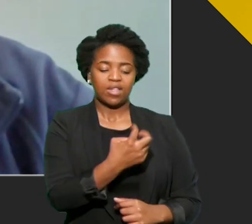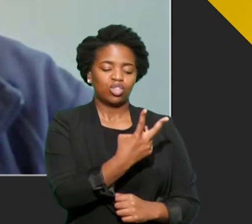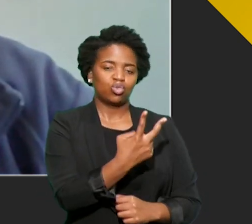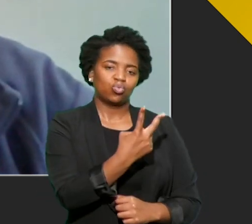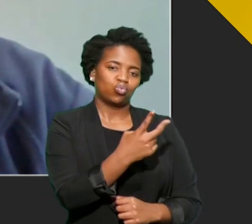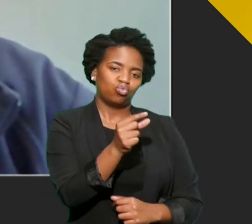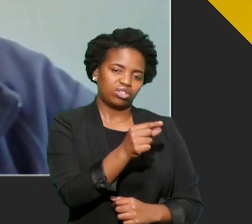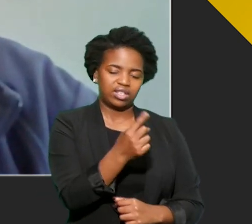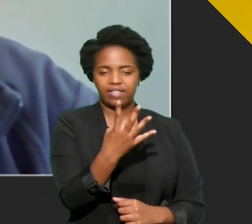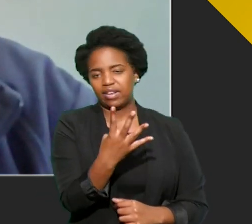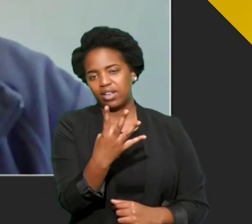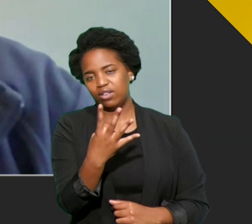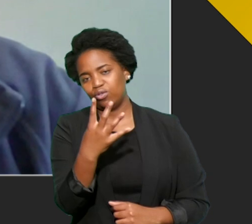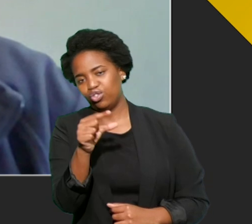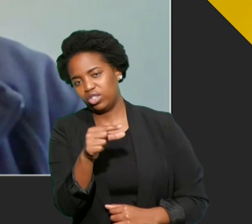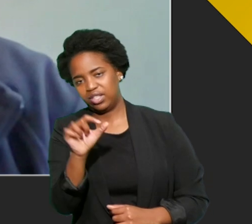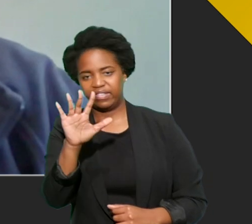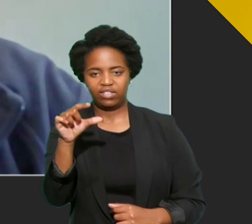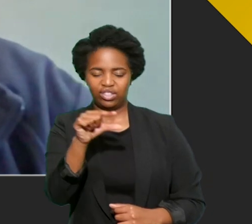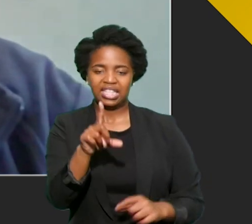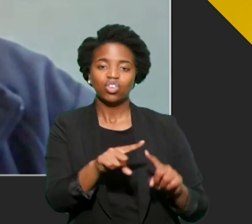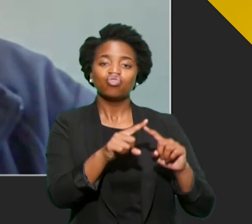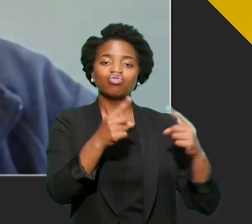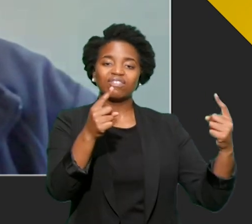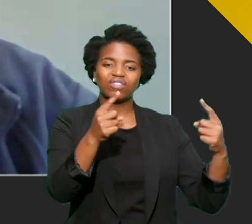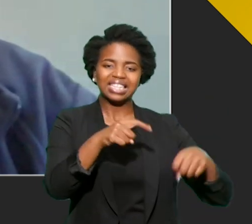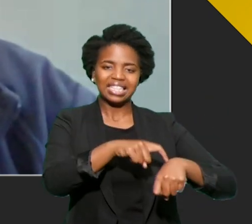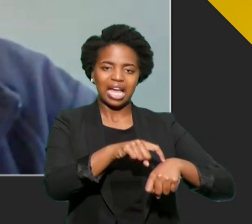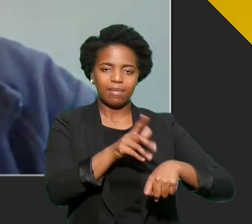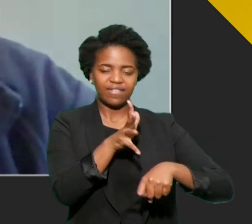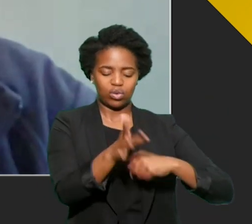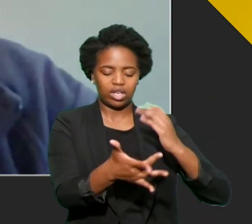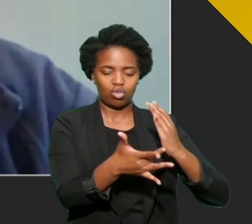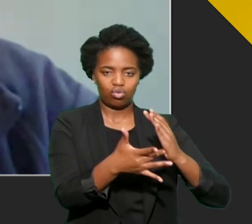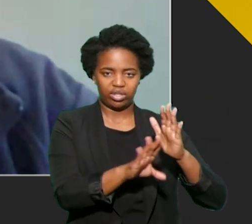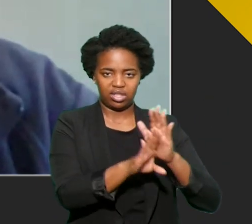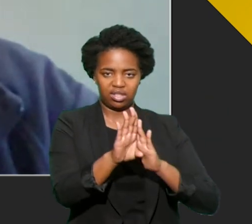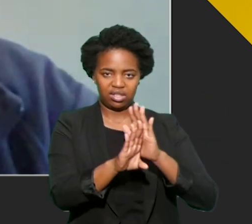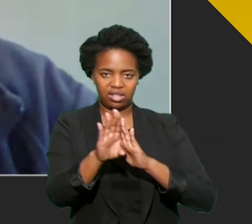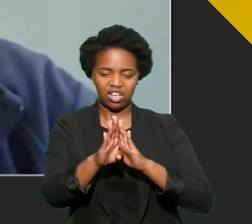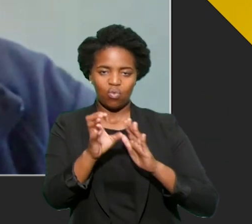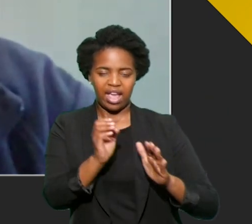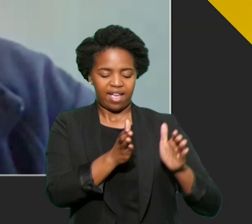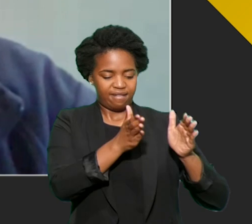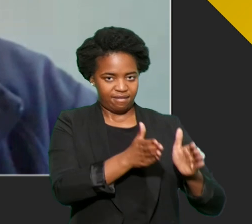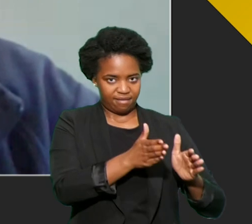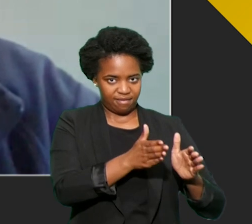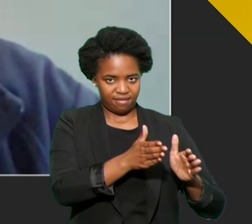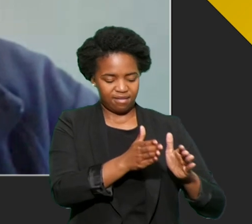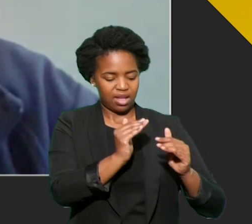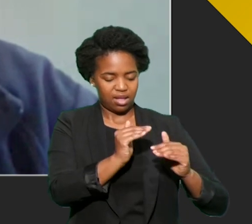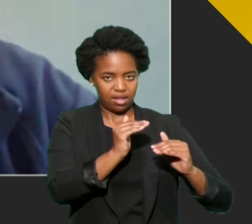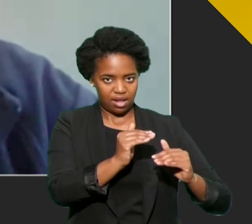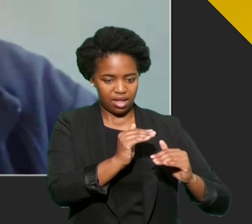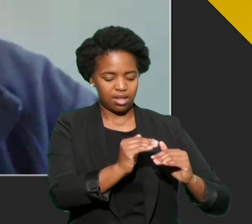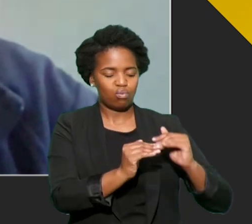or 4G or 5G, the different generations of mobile technologies. All of them have a base station system somewhere in